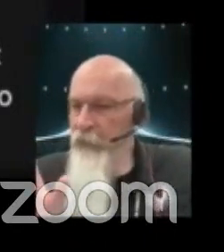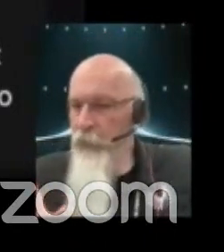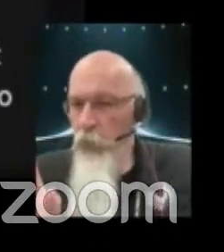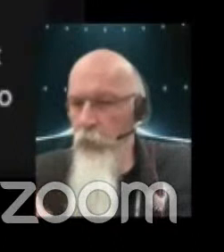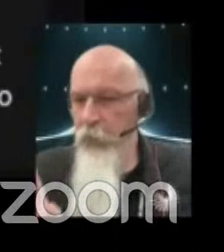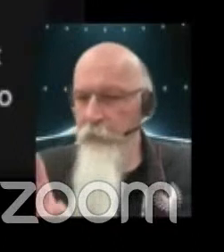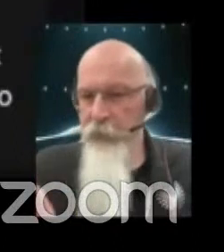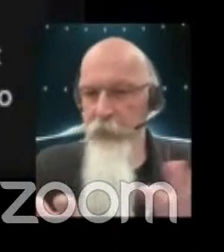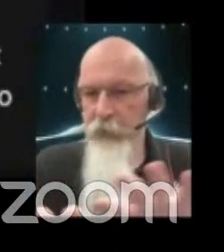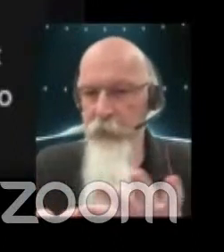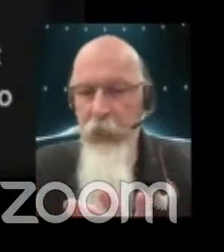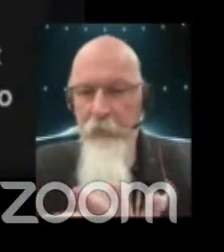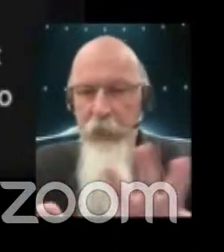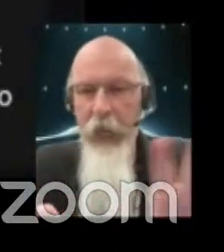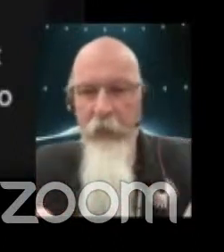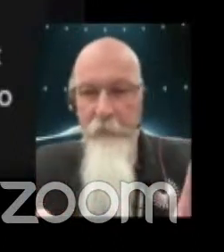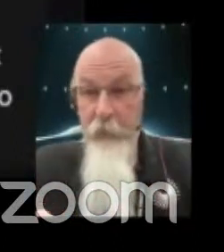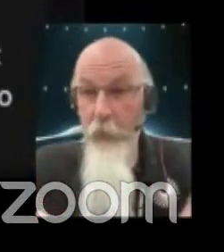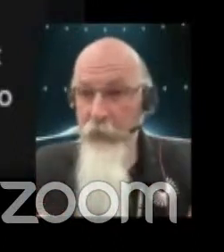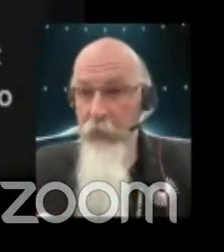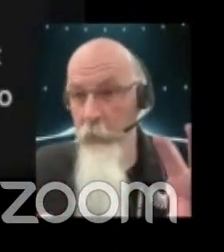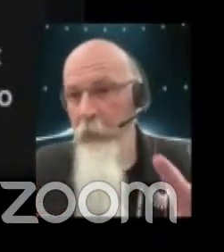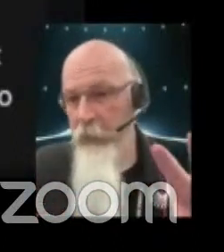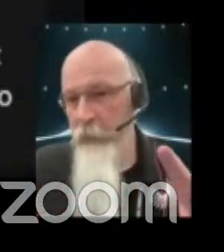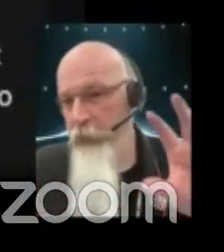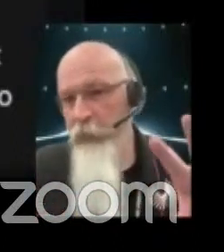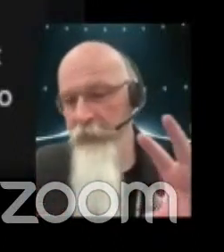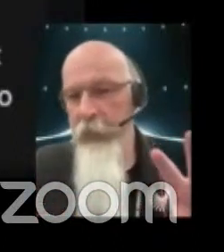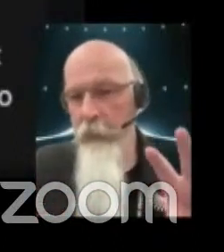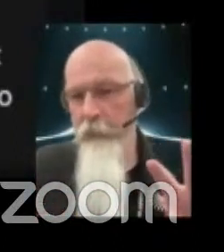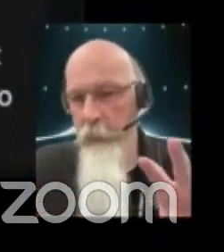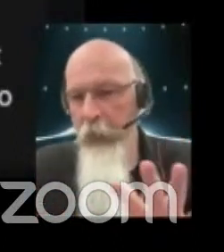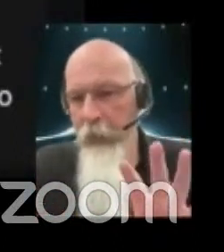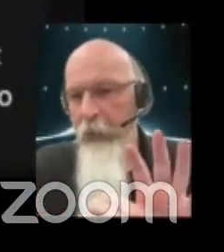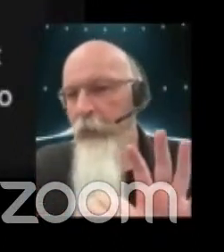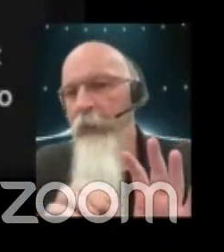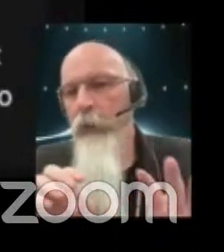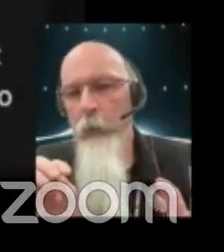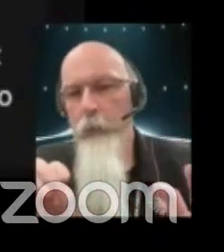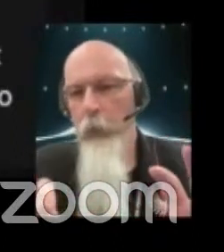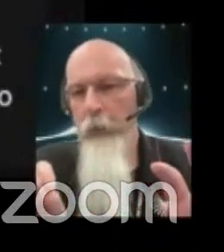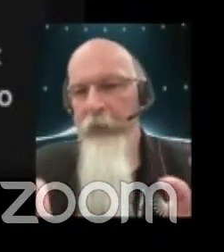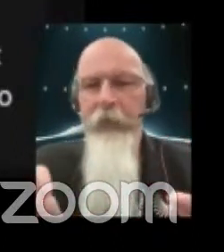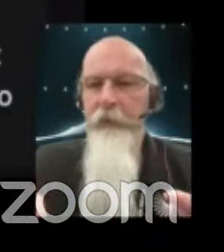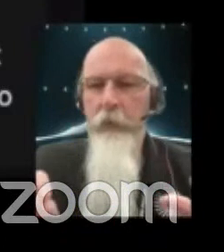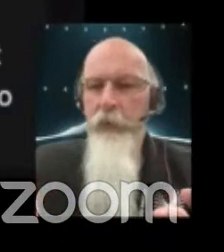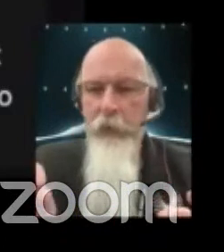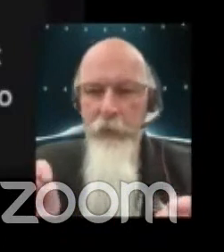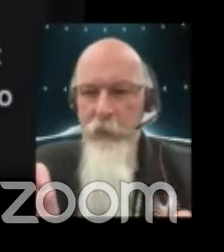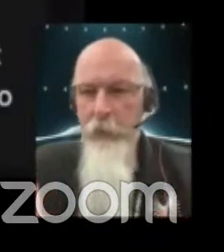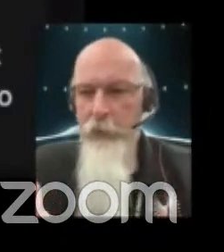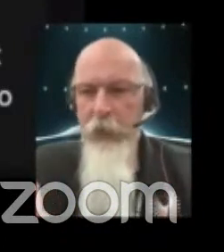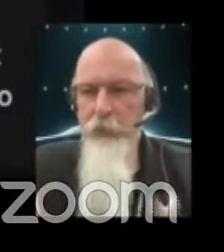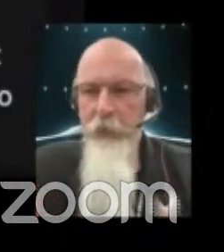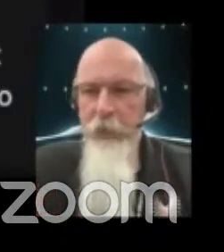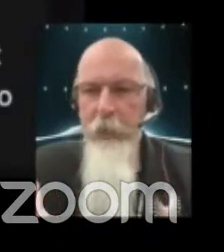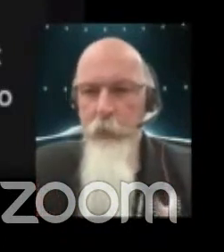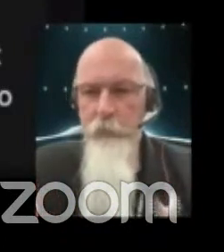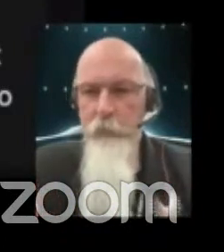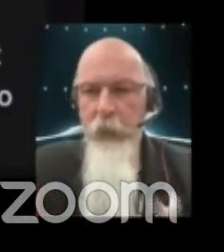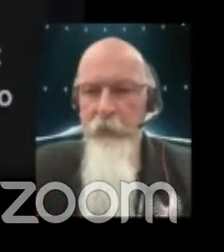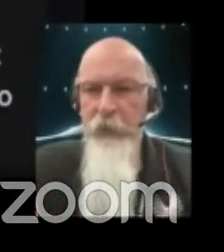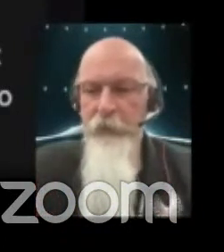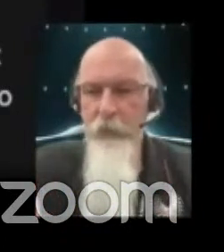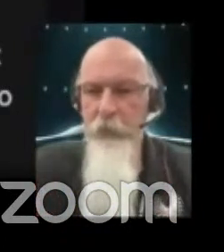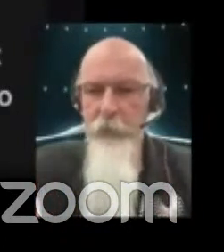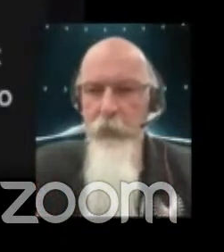so these are all the conversations we have to have before we start blaming the machines for taking over the planet we probably need to have the question as to whose hands are on the